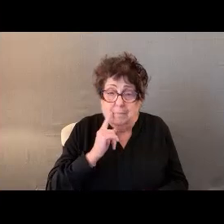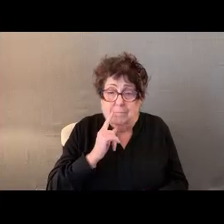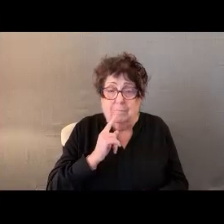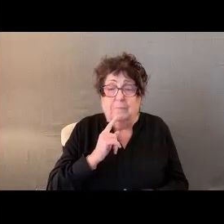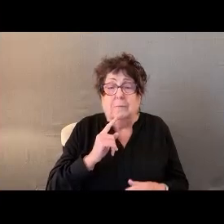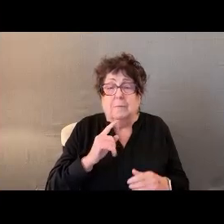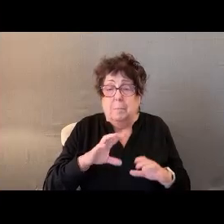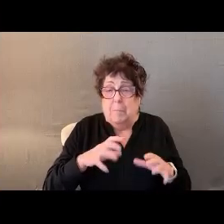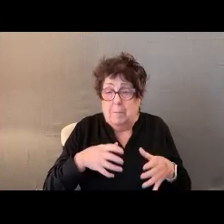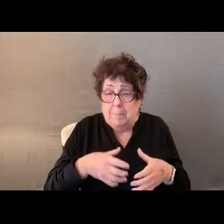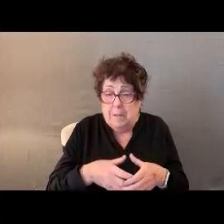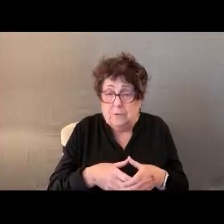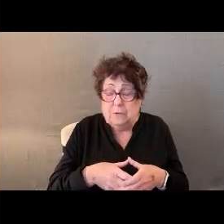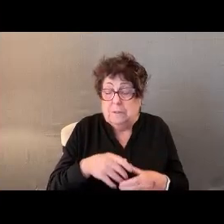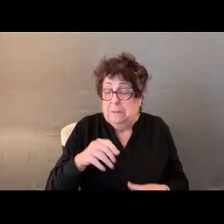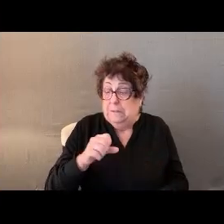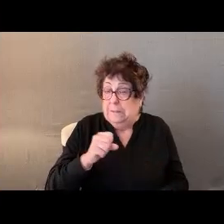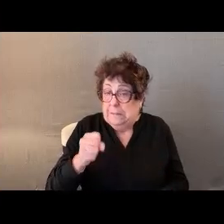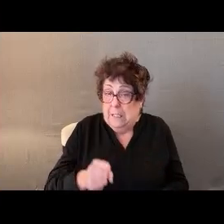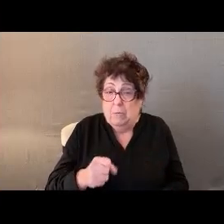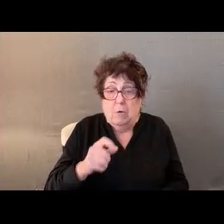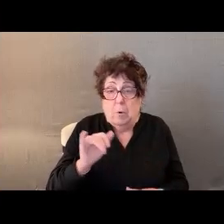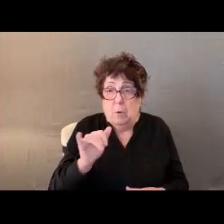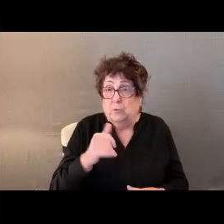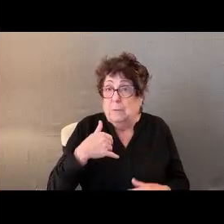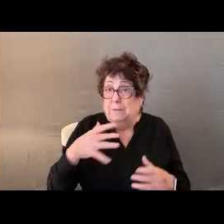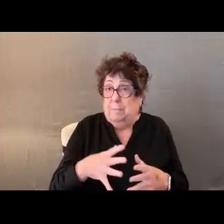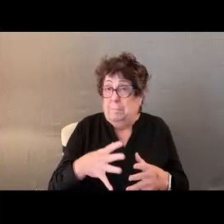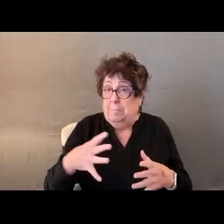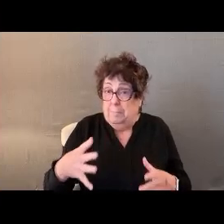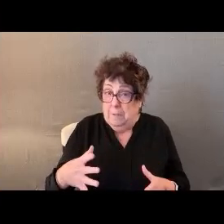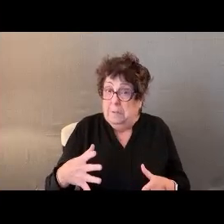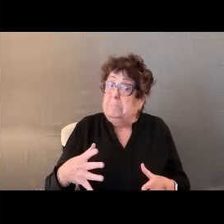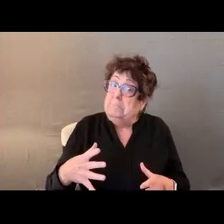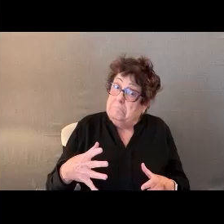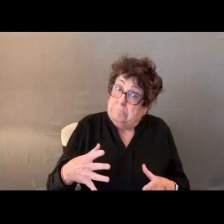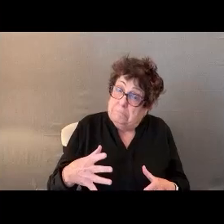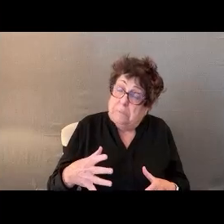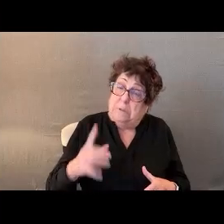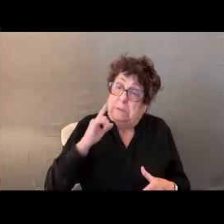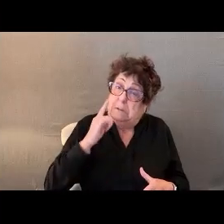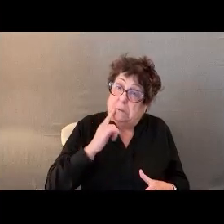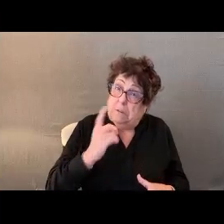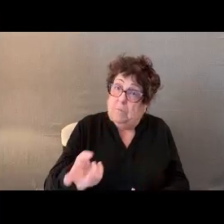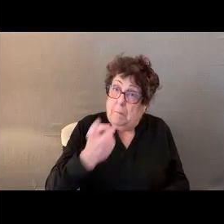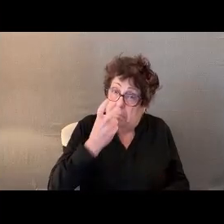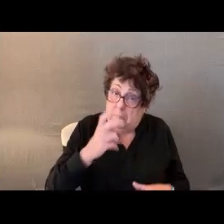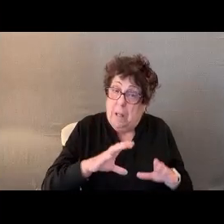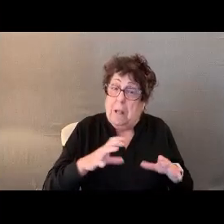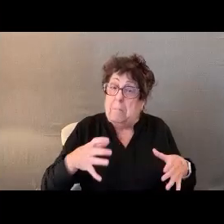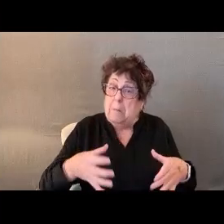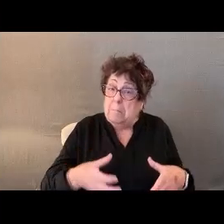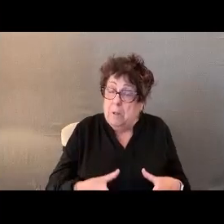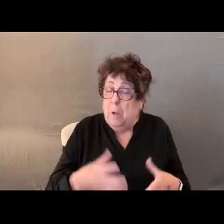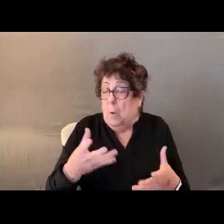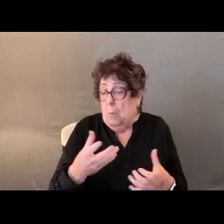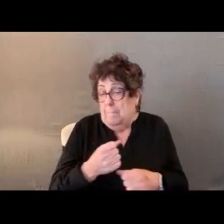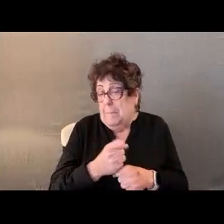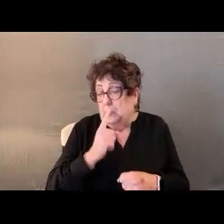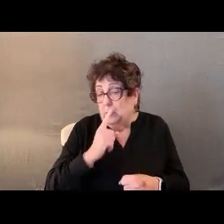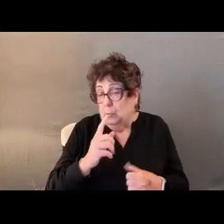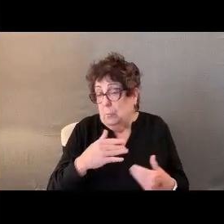a sizable deaf blind population, and so we also want to make sure that we're providing the